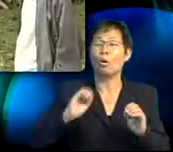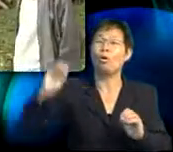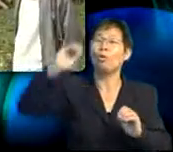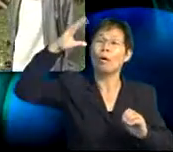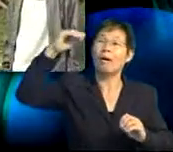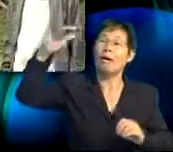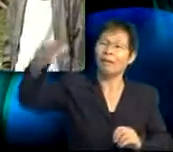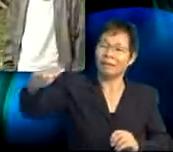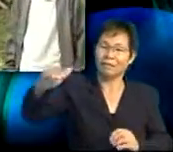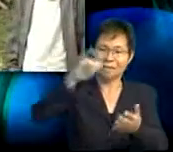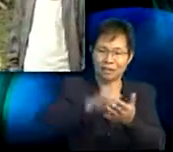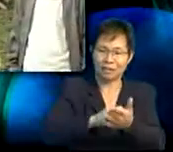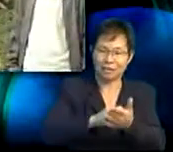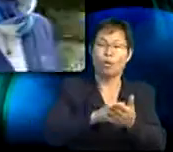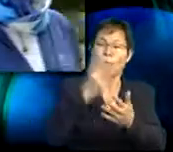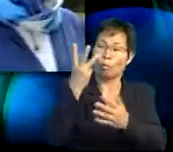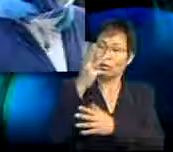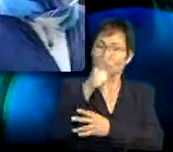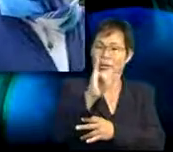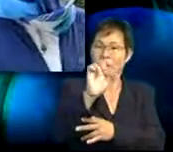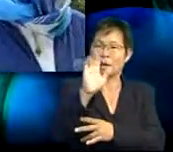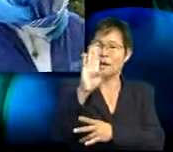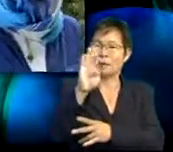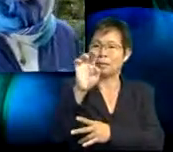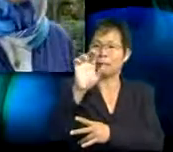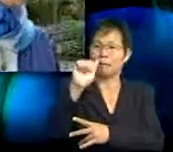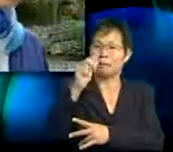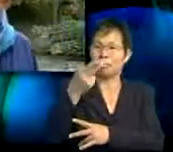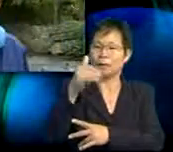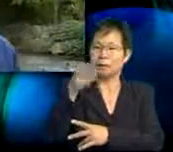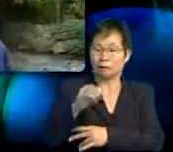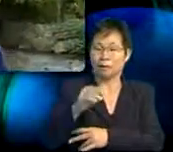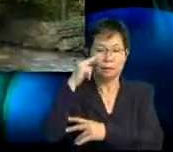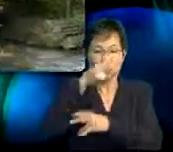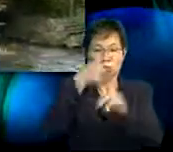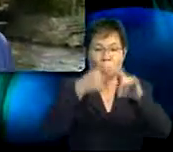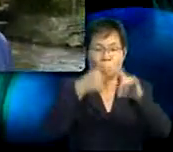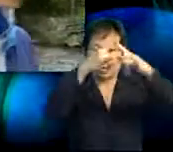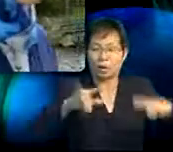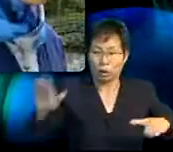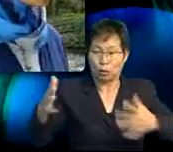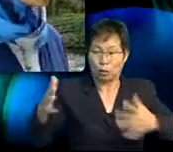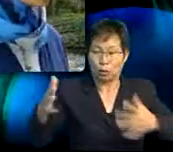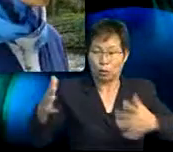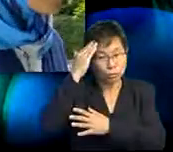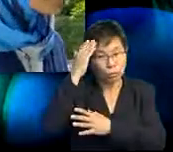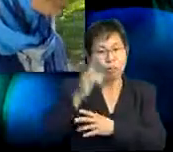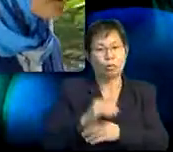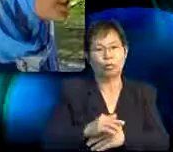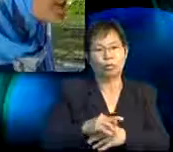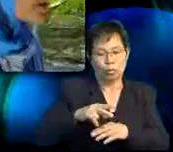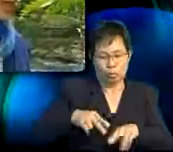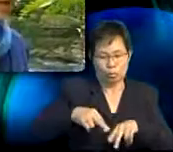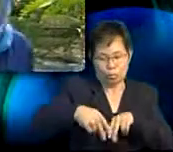boys! That was Ibrahim. He can see us from his campsite. He wants to know why we're walking in the